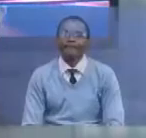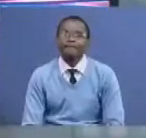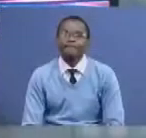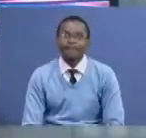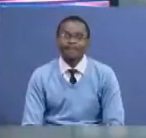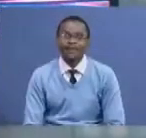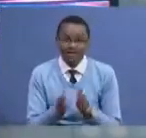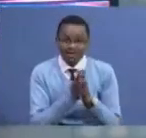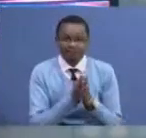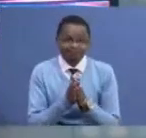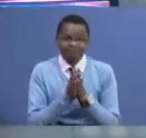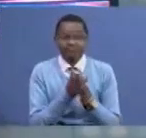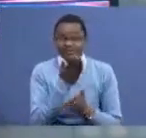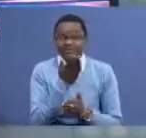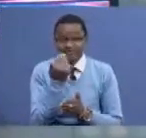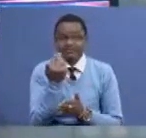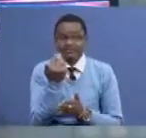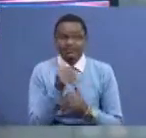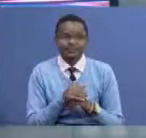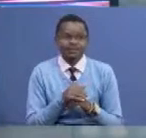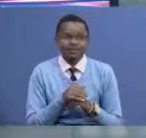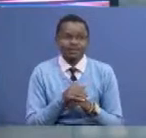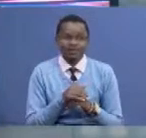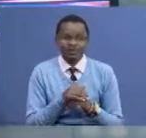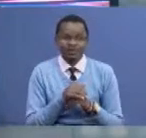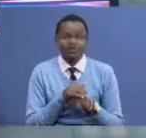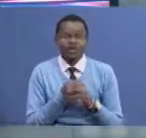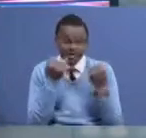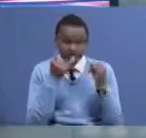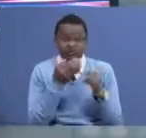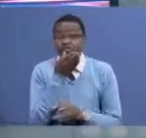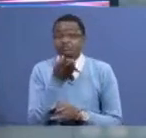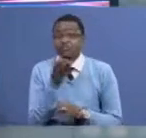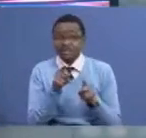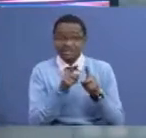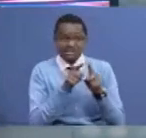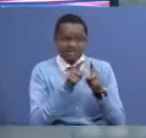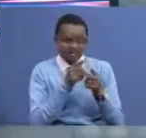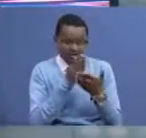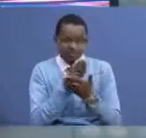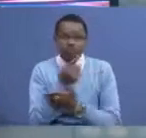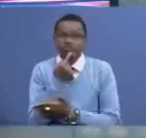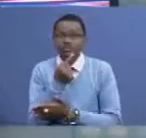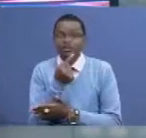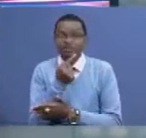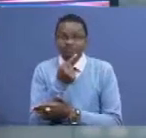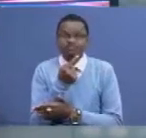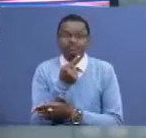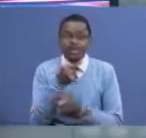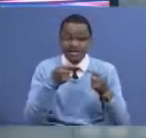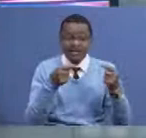Well, quite an interesting turn of events there. We'll definitely keep an eye on that. Well, it's true to say there are no